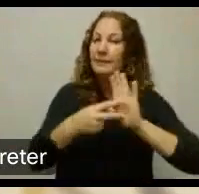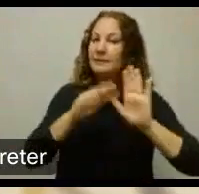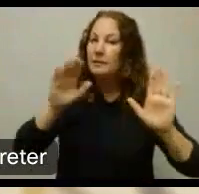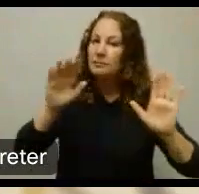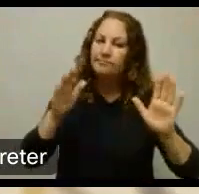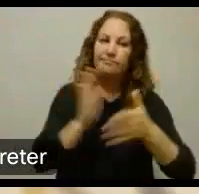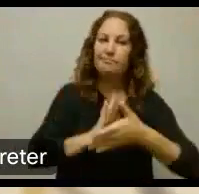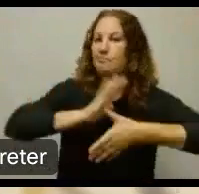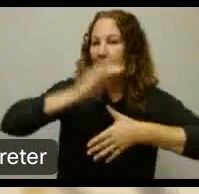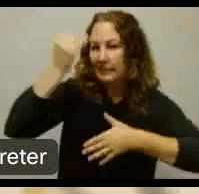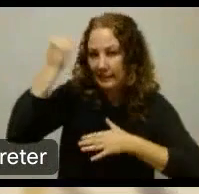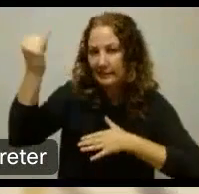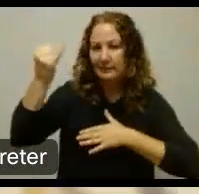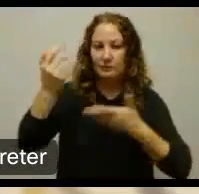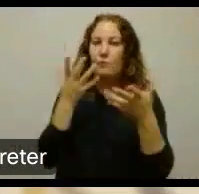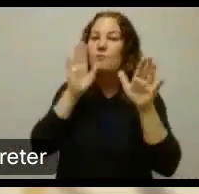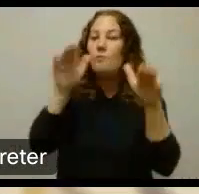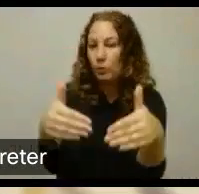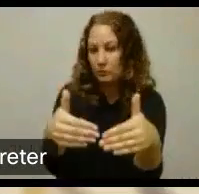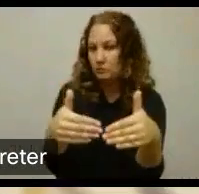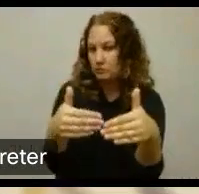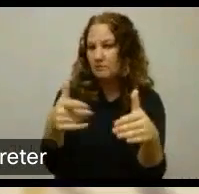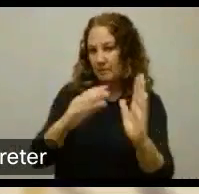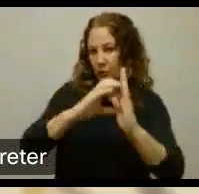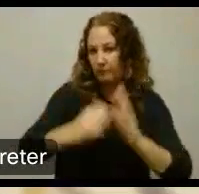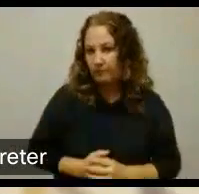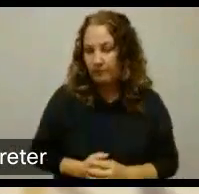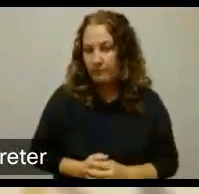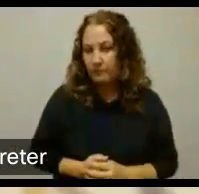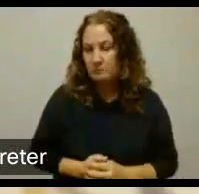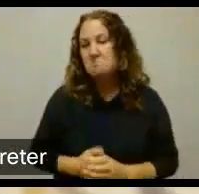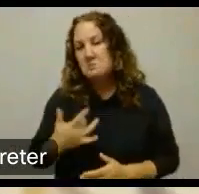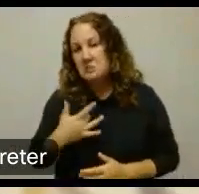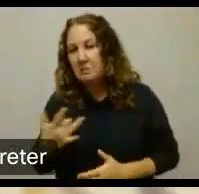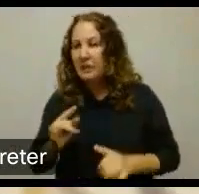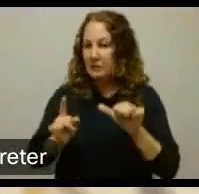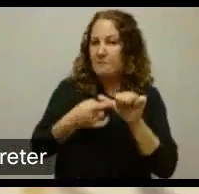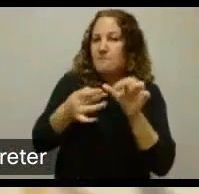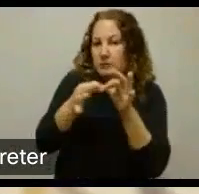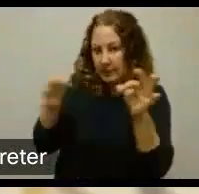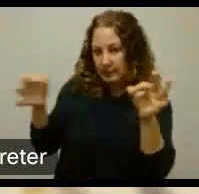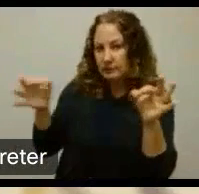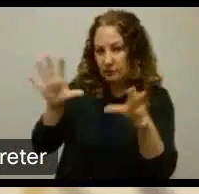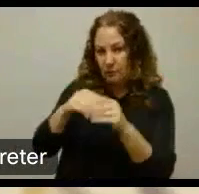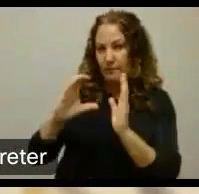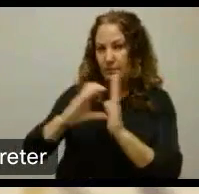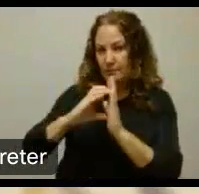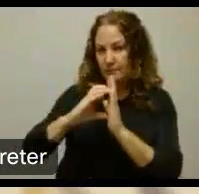focus of the whole paragraph, right? It's usually the first sentence in the